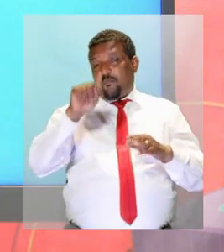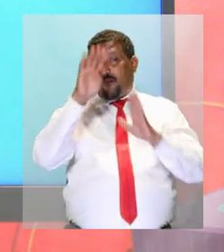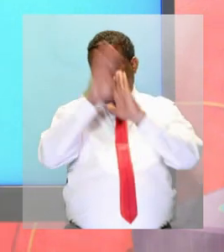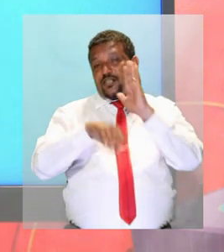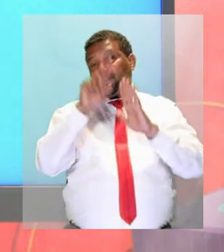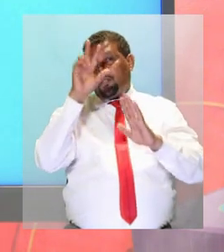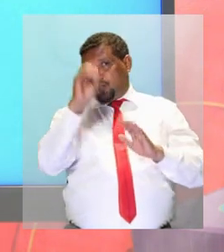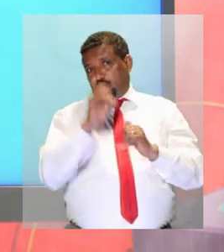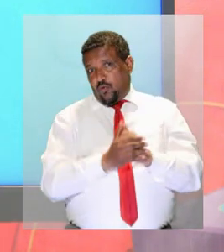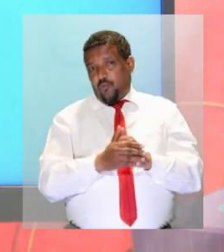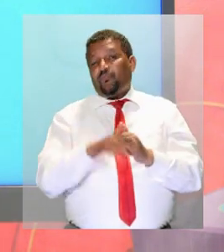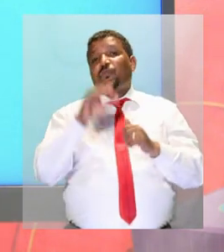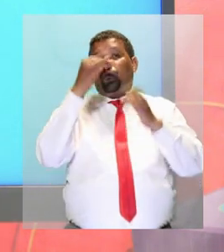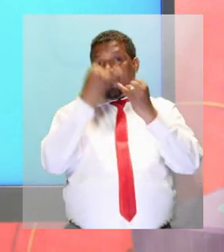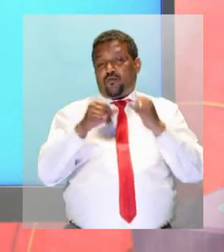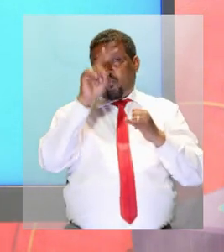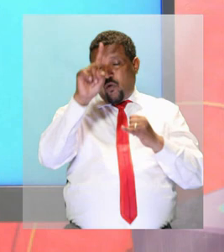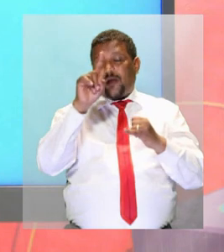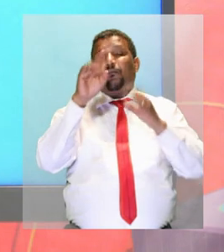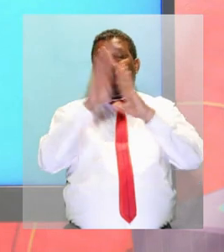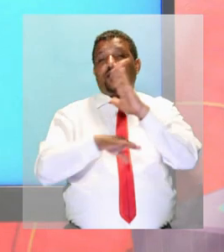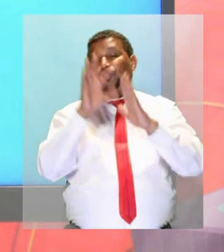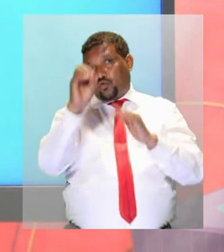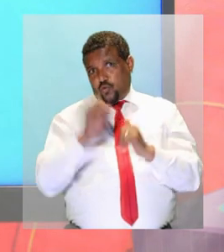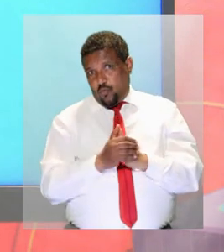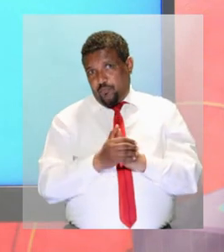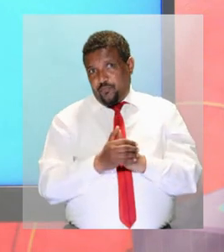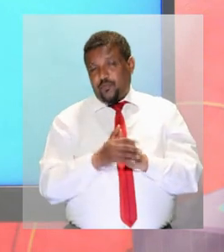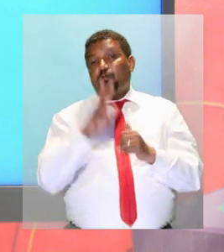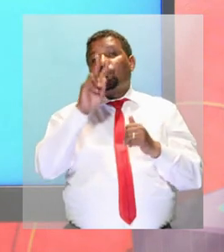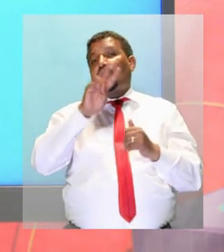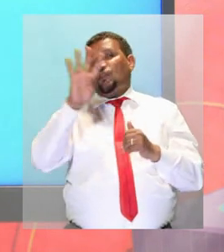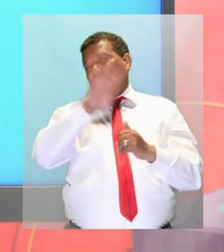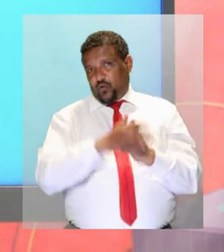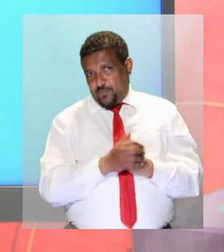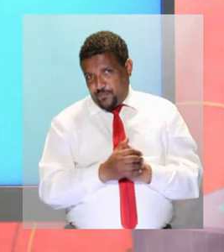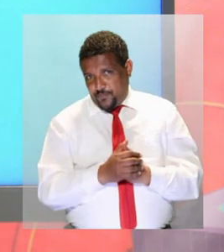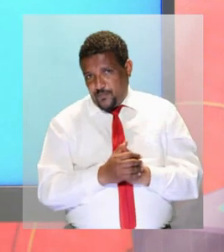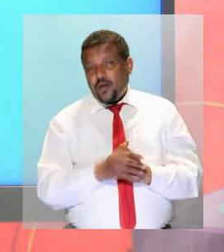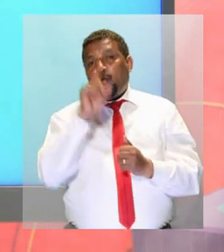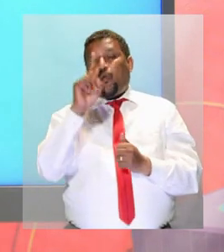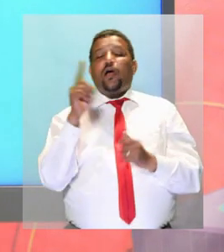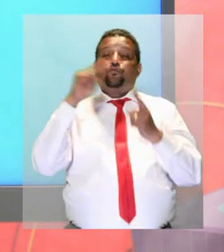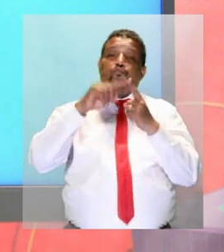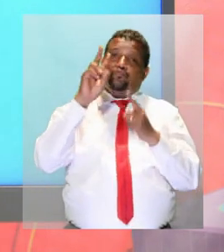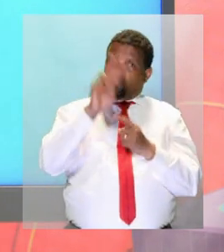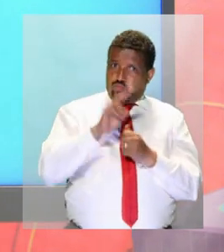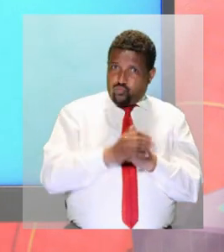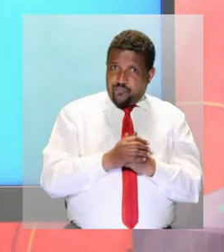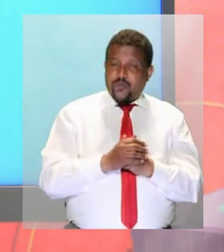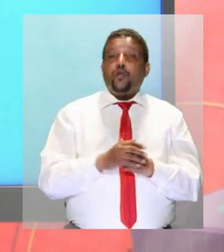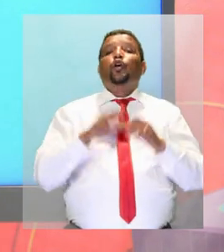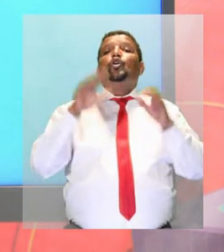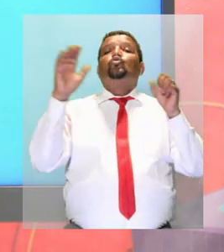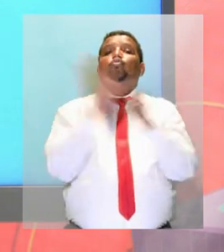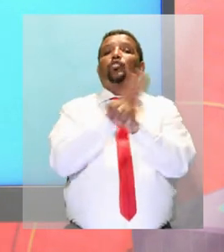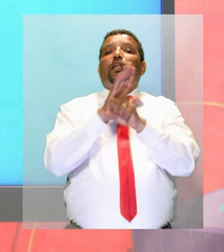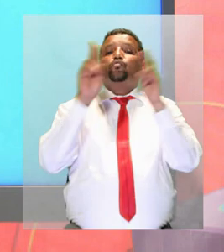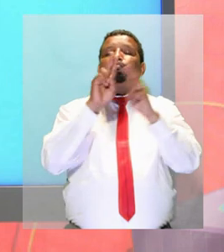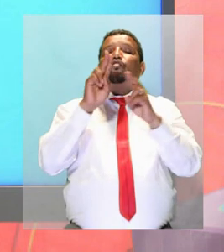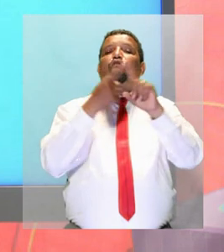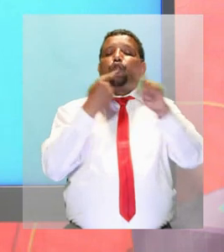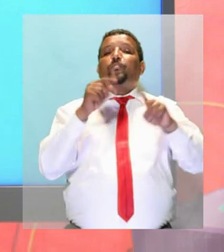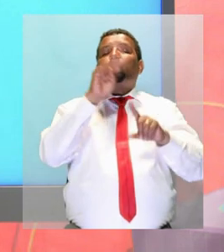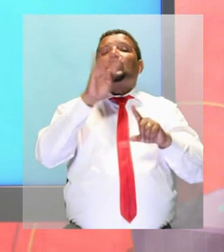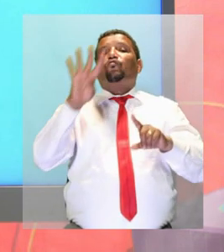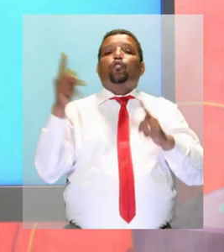24. And when we come across from 1 to 2, then the total utility increased from 24 to